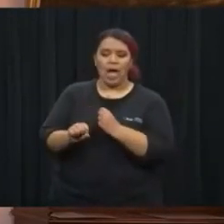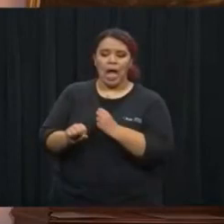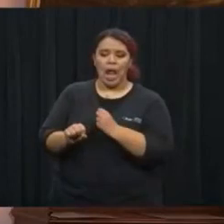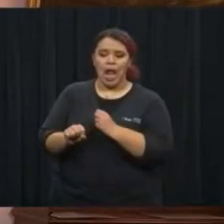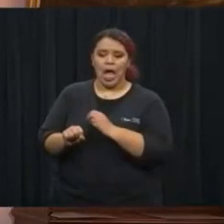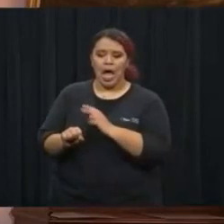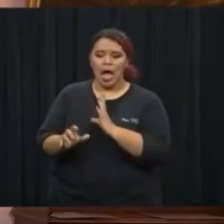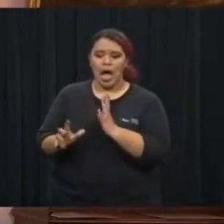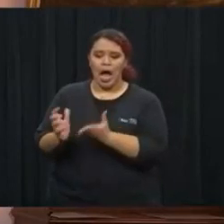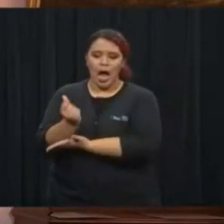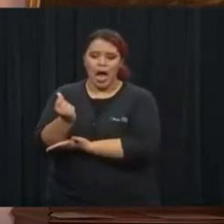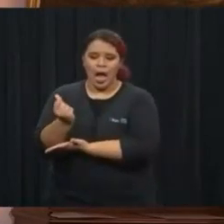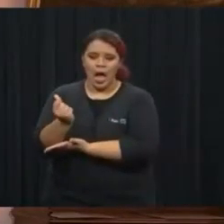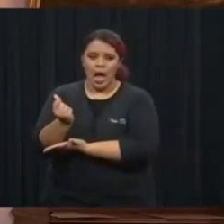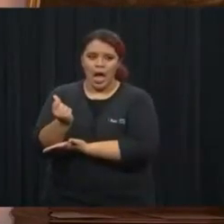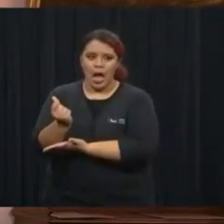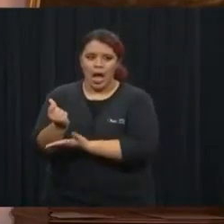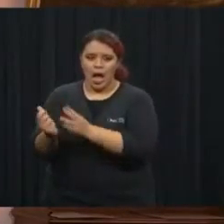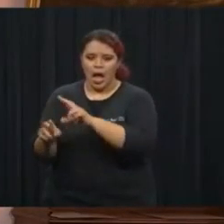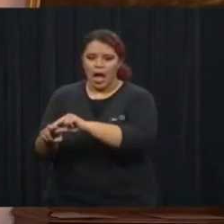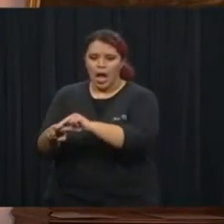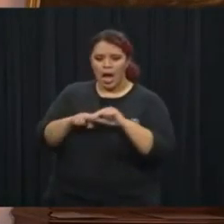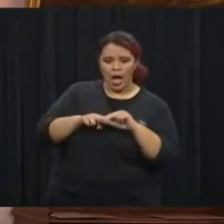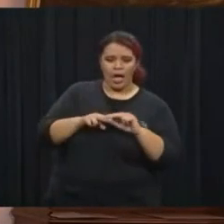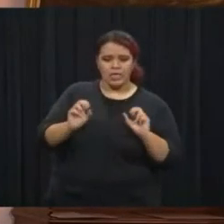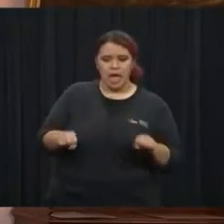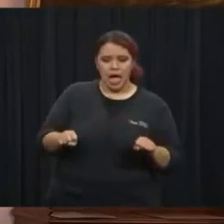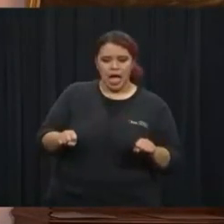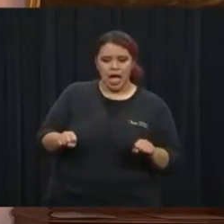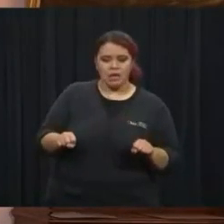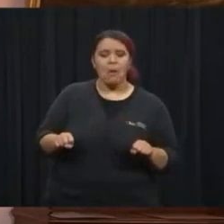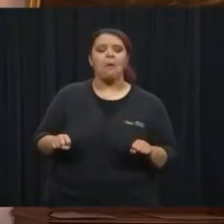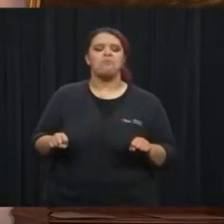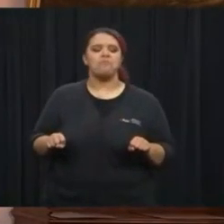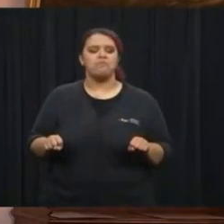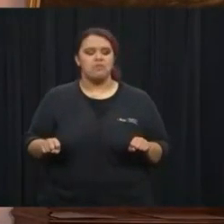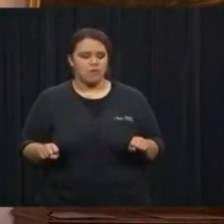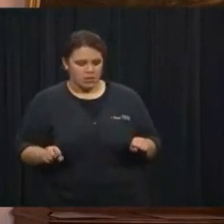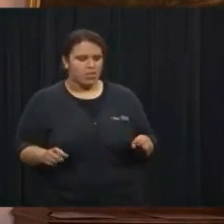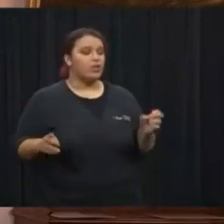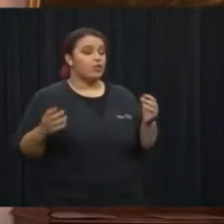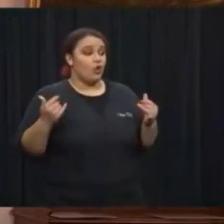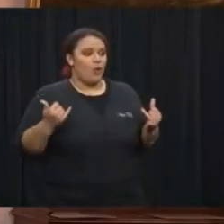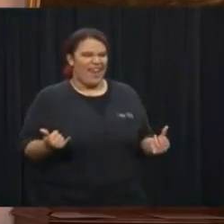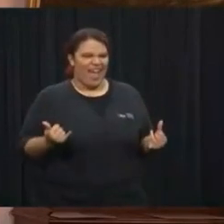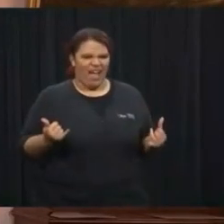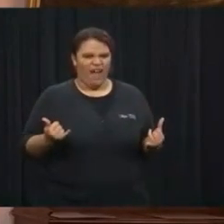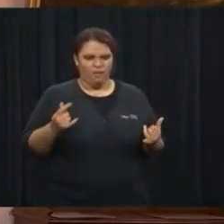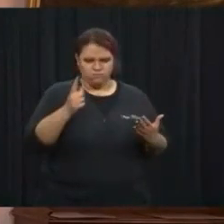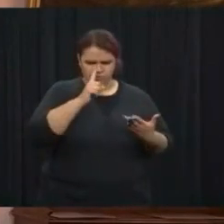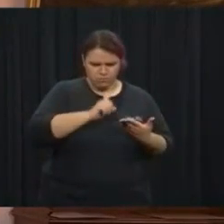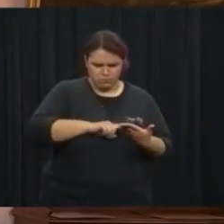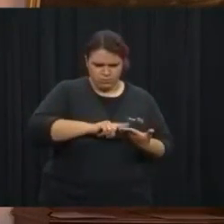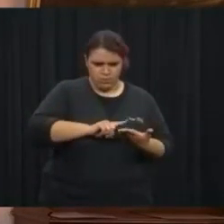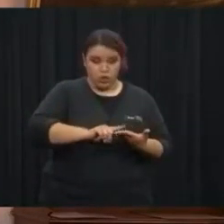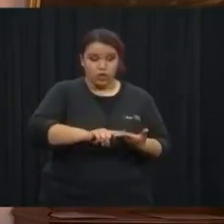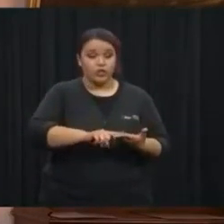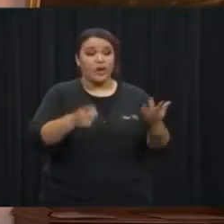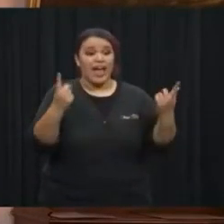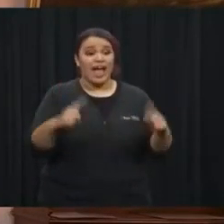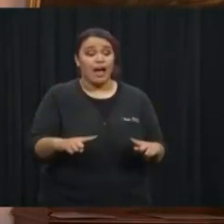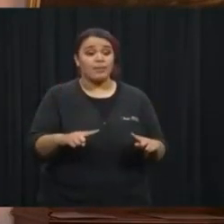across the state. But I can tell you, given some of the projections on the surge, we know that, if you look at